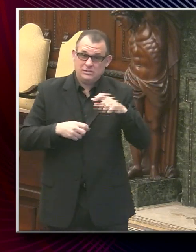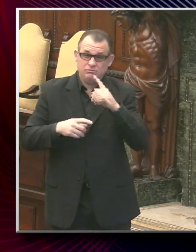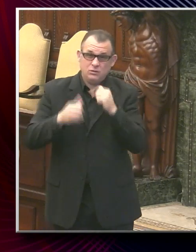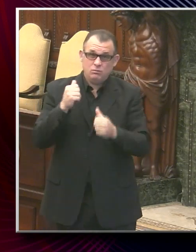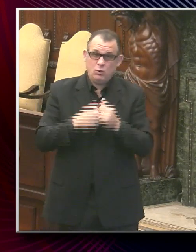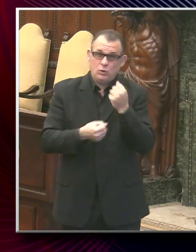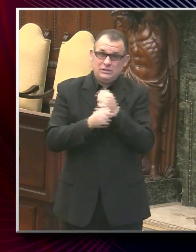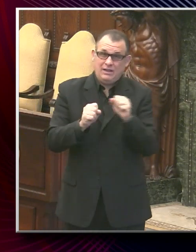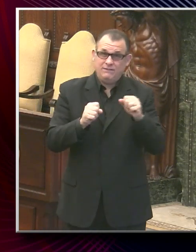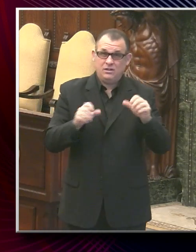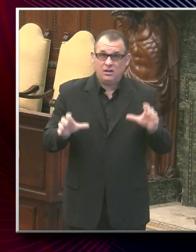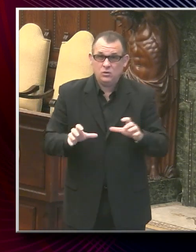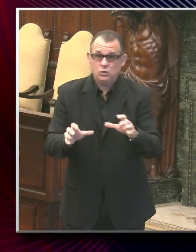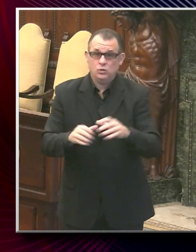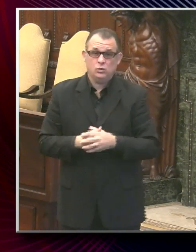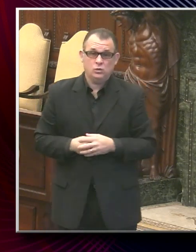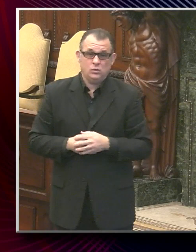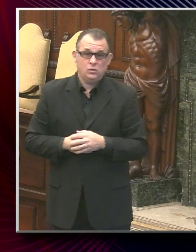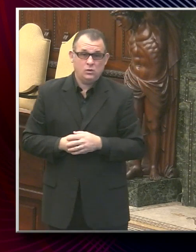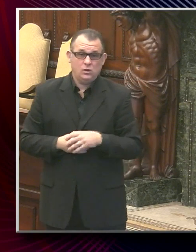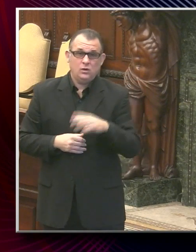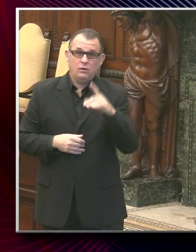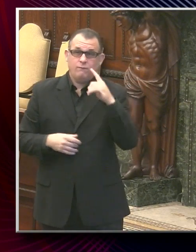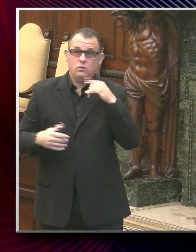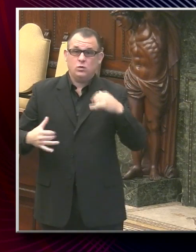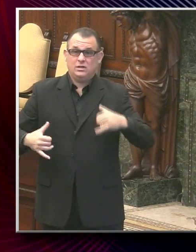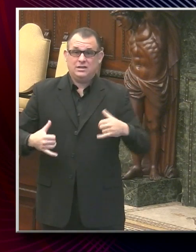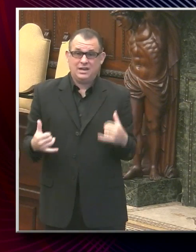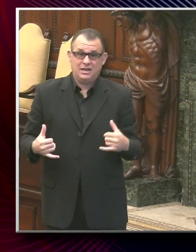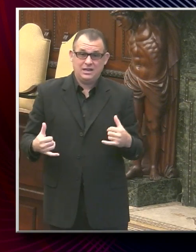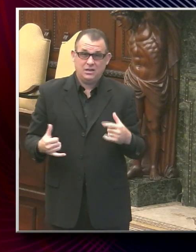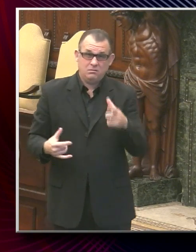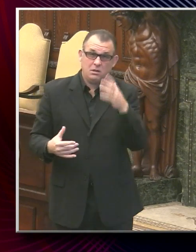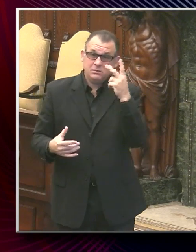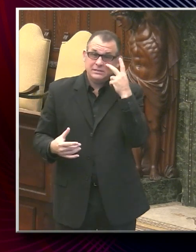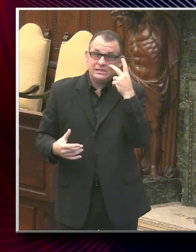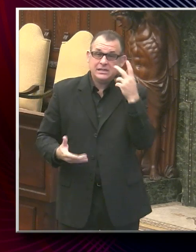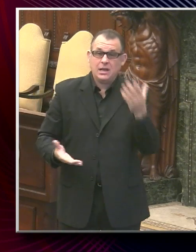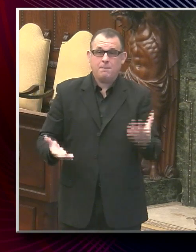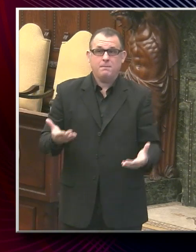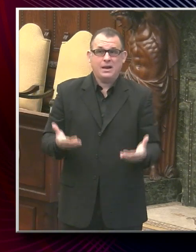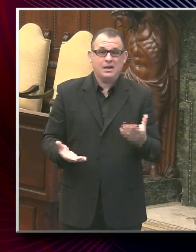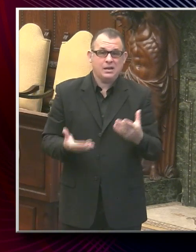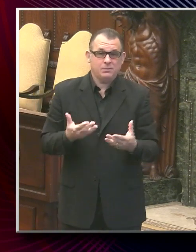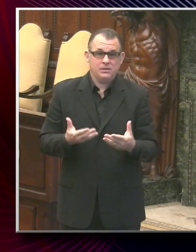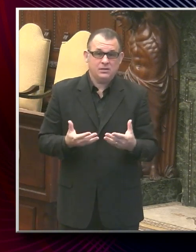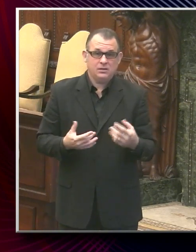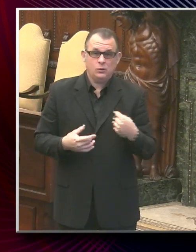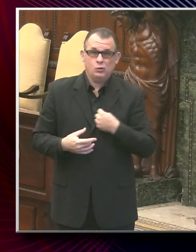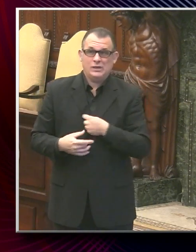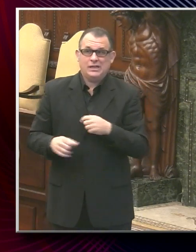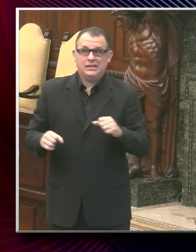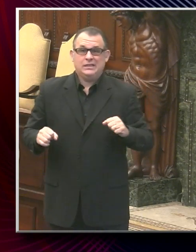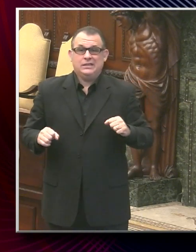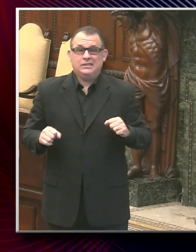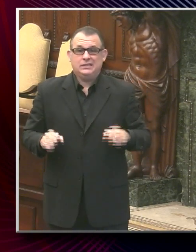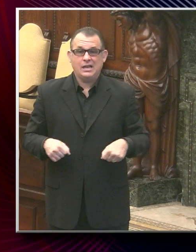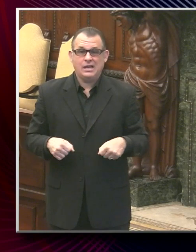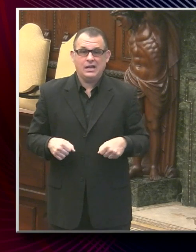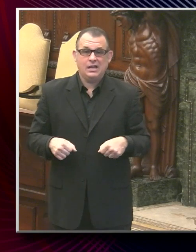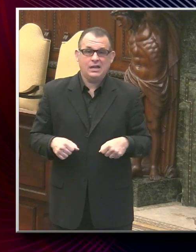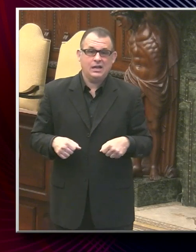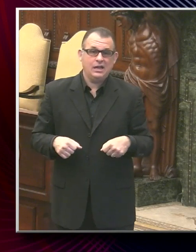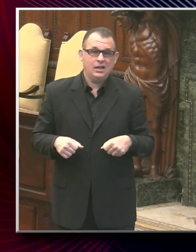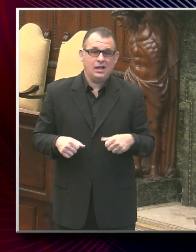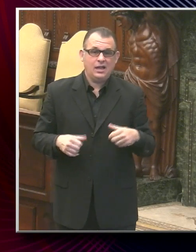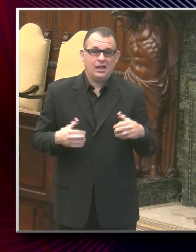that test result. In the meantime, we'll see if it's possible, and I don't know if it is, if it's possible that the testing sites can redirect